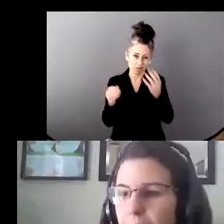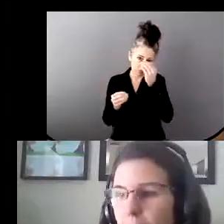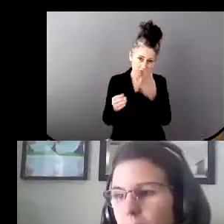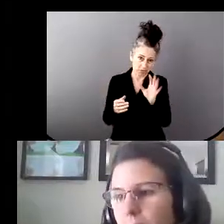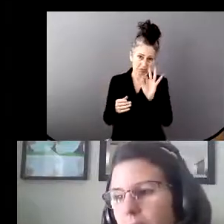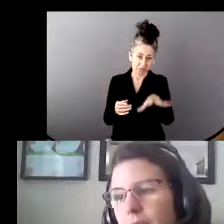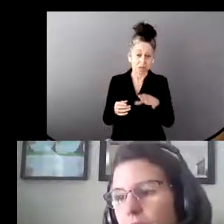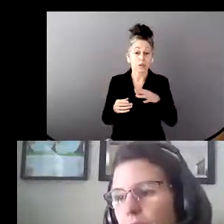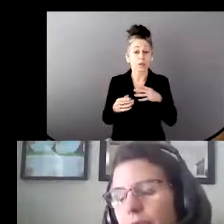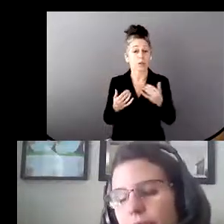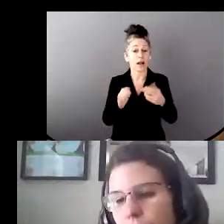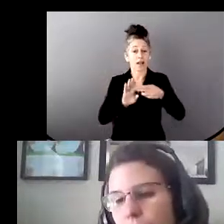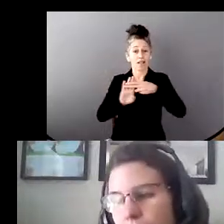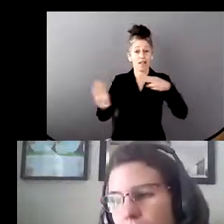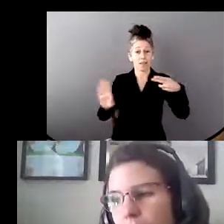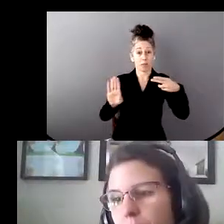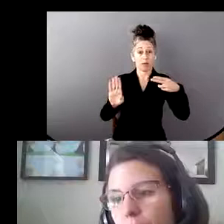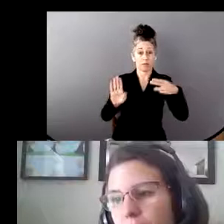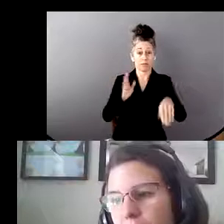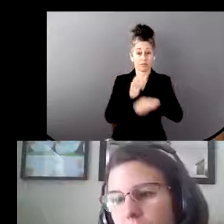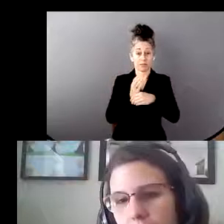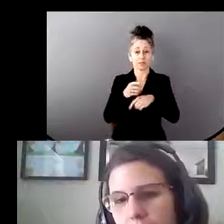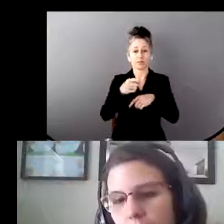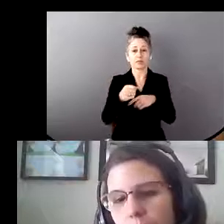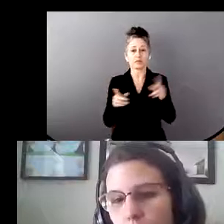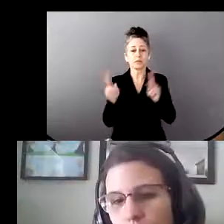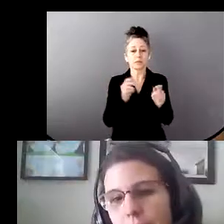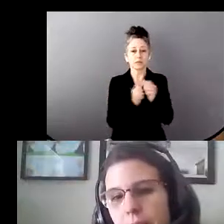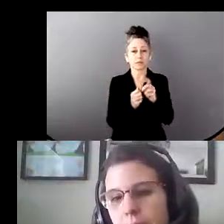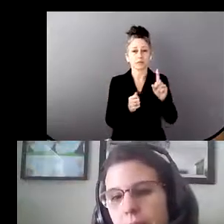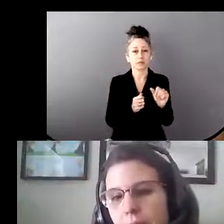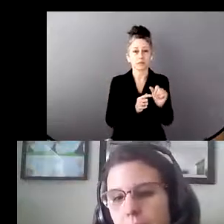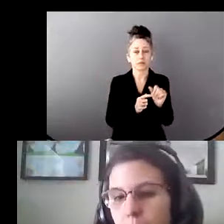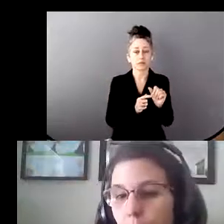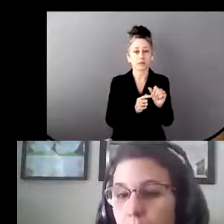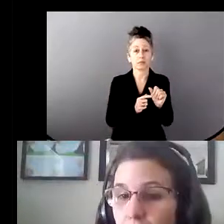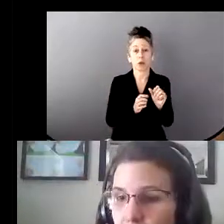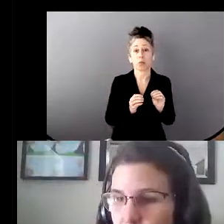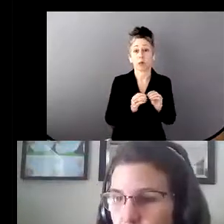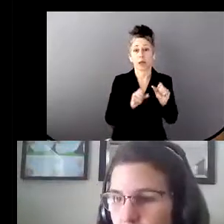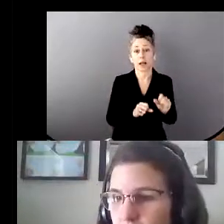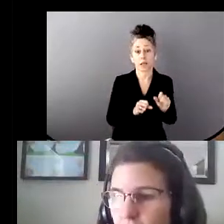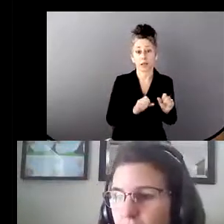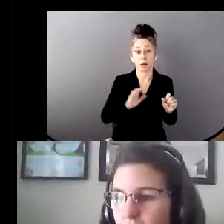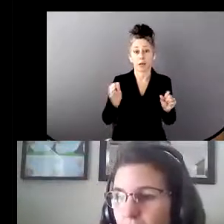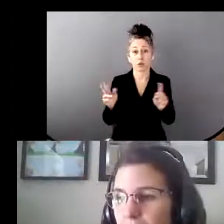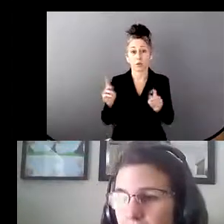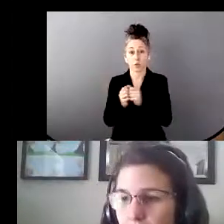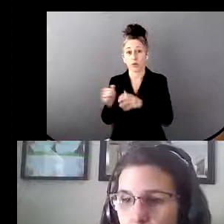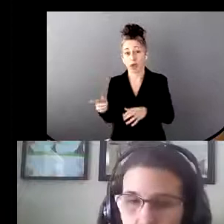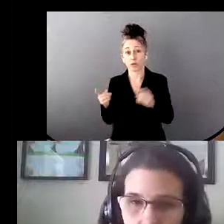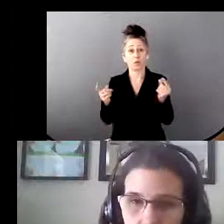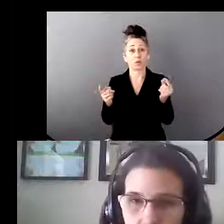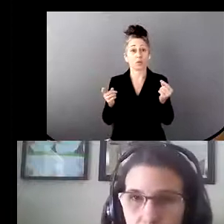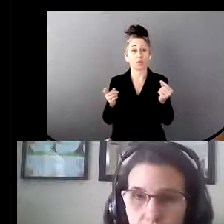a label, this graph shows that people with disabilities are more likely than people without disabilities to lack